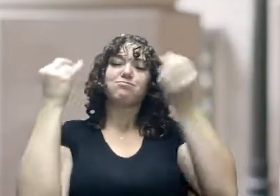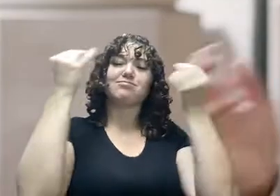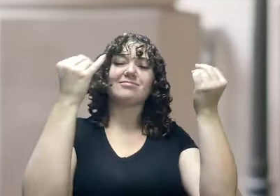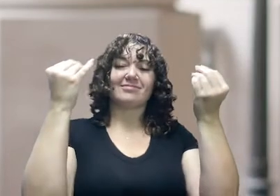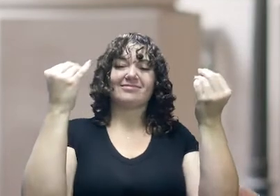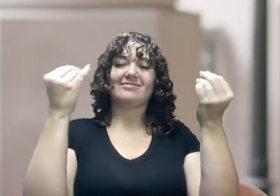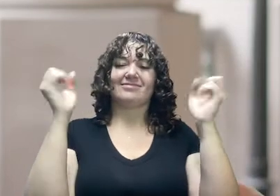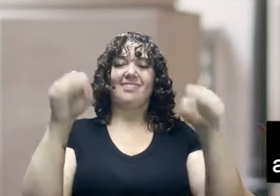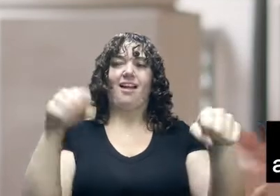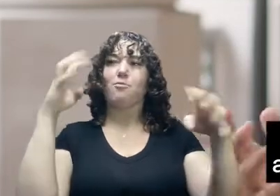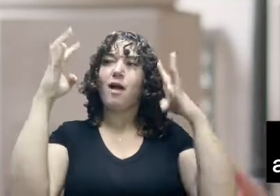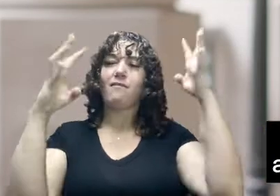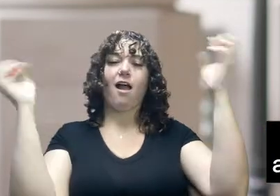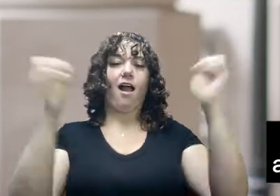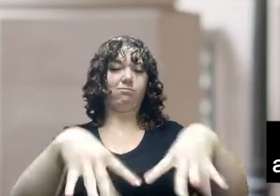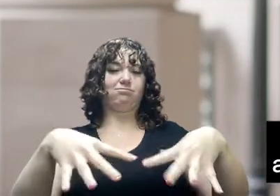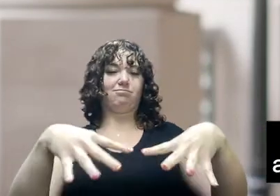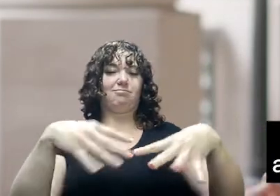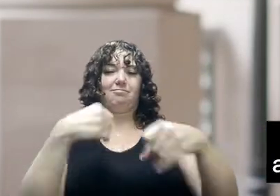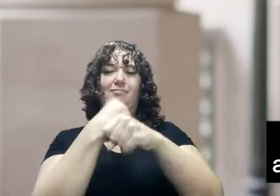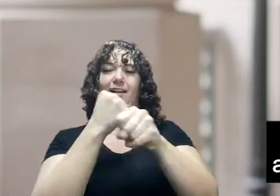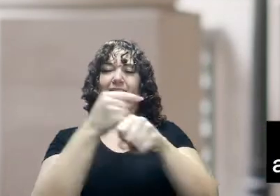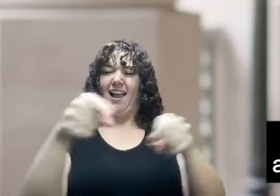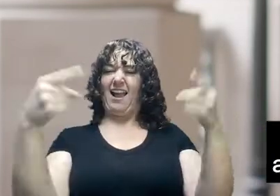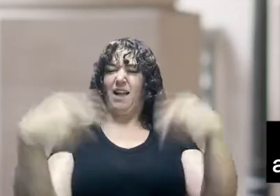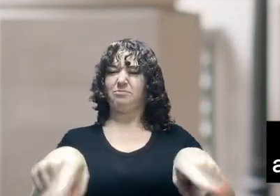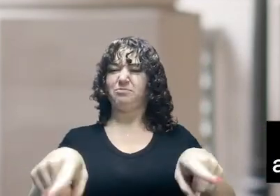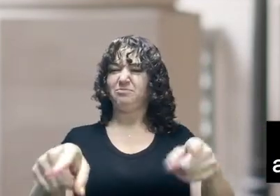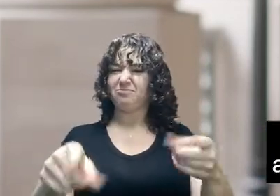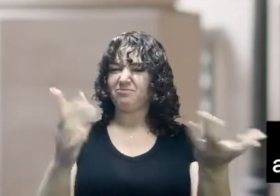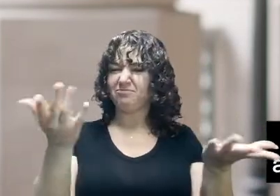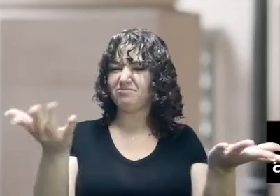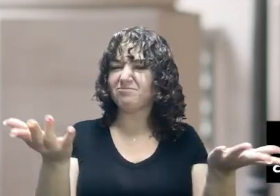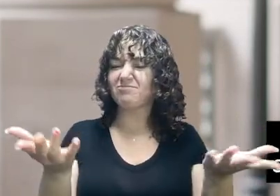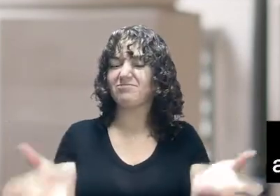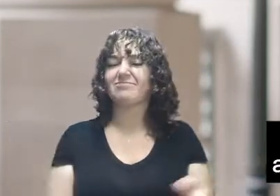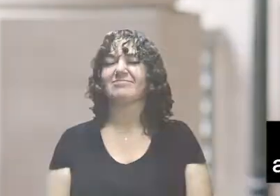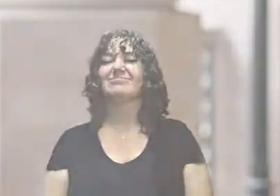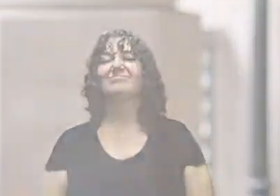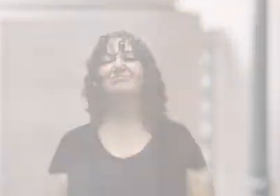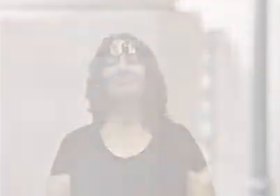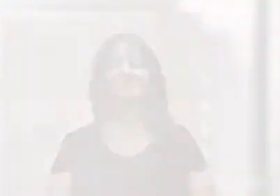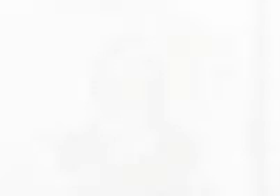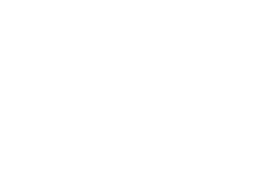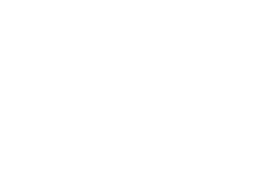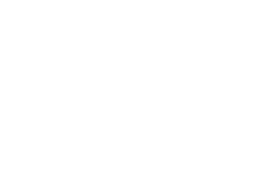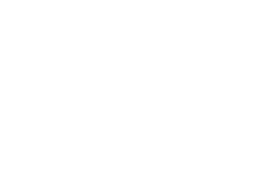great minds to think creatively and the will to make it happen.